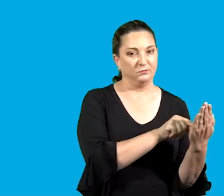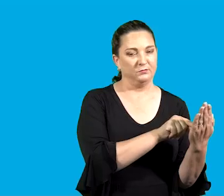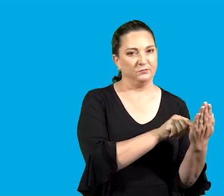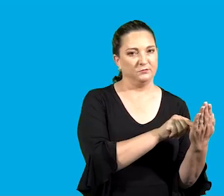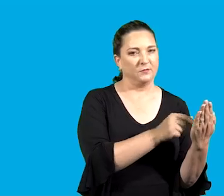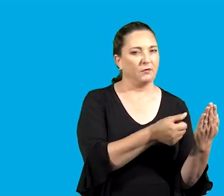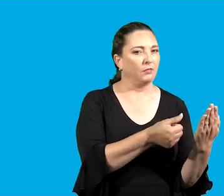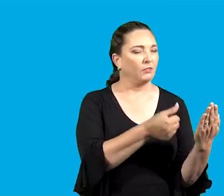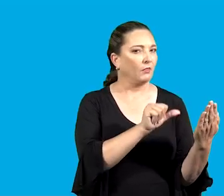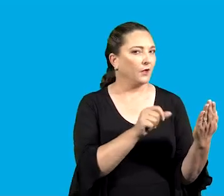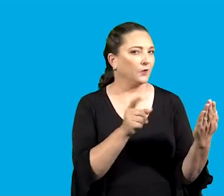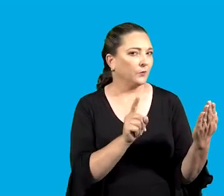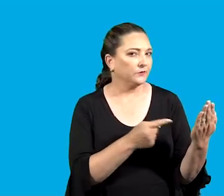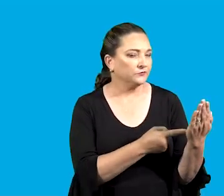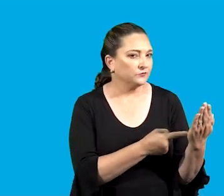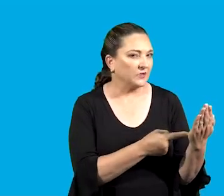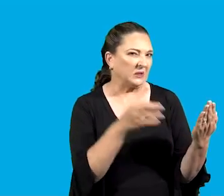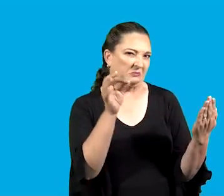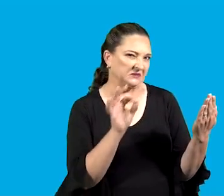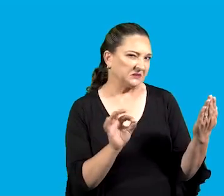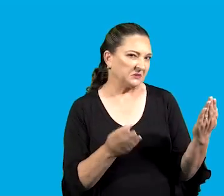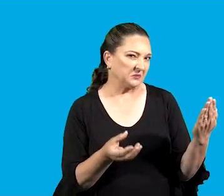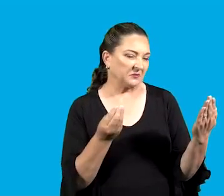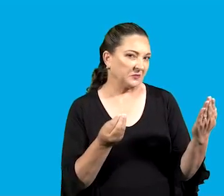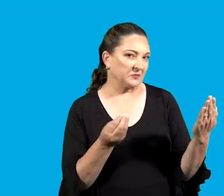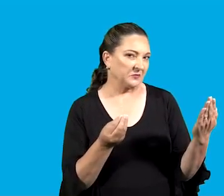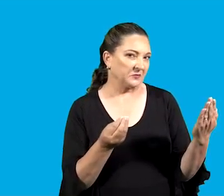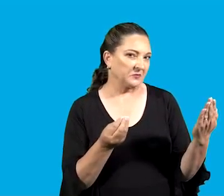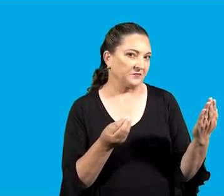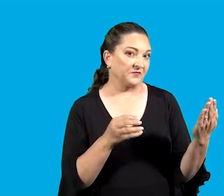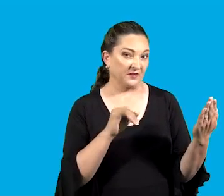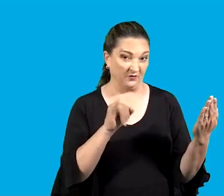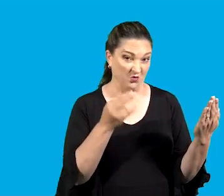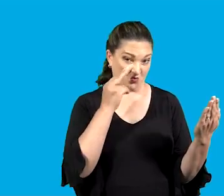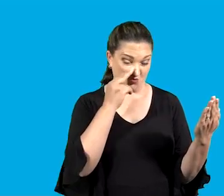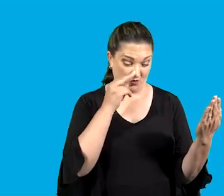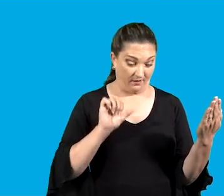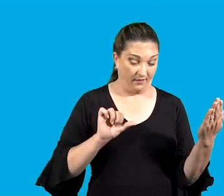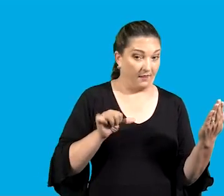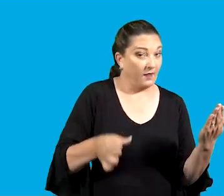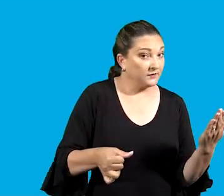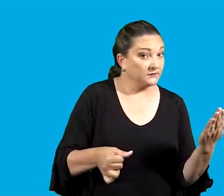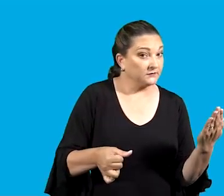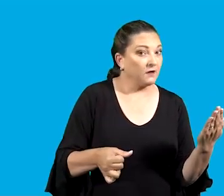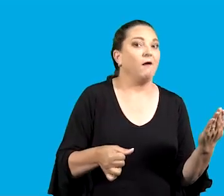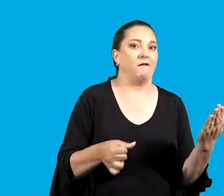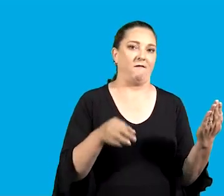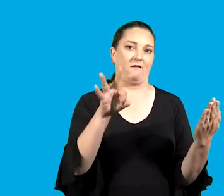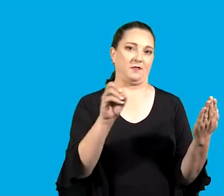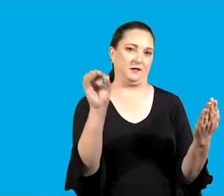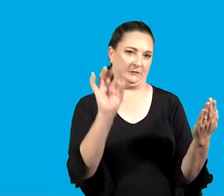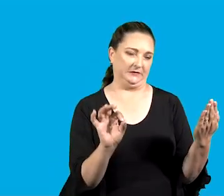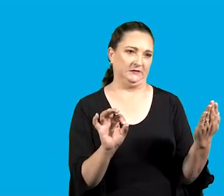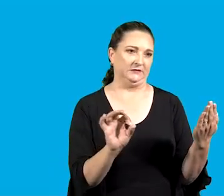5,887,500. Then, what percentage am I going to get in June, the month after? I'm going to get